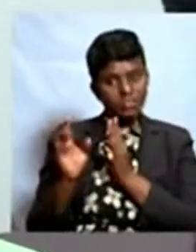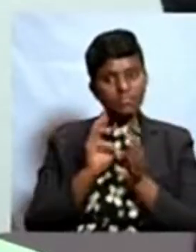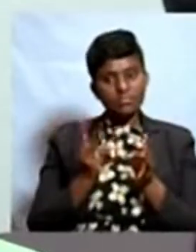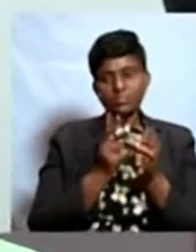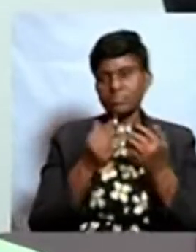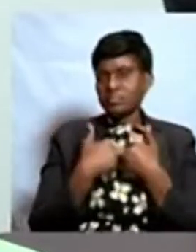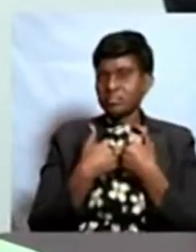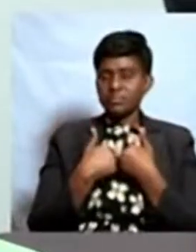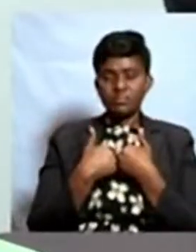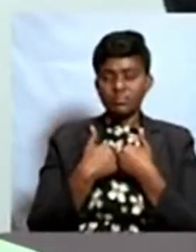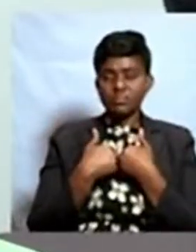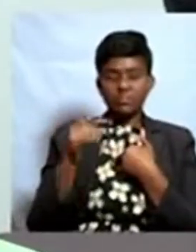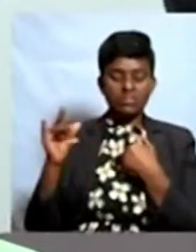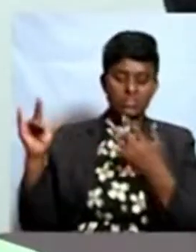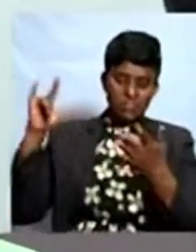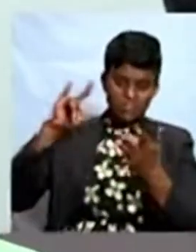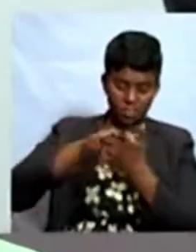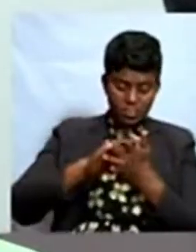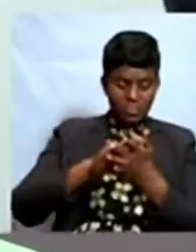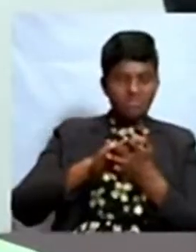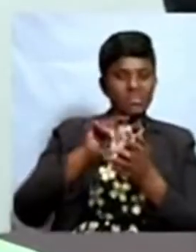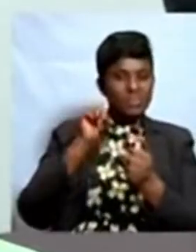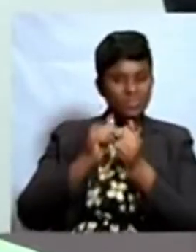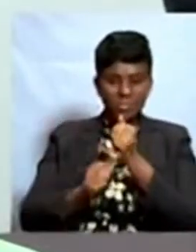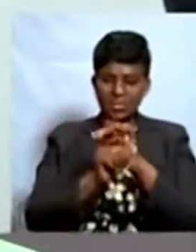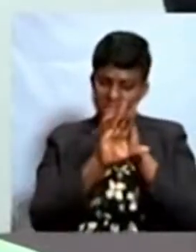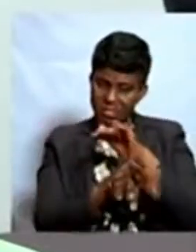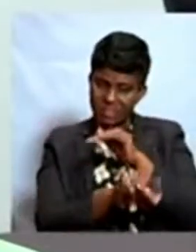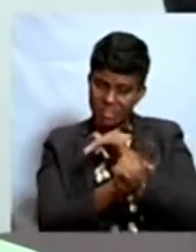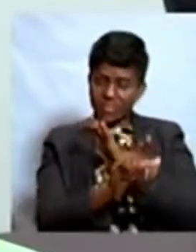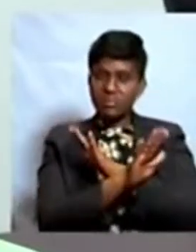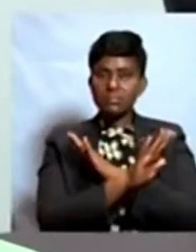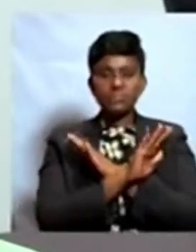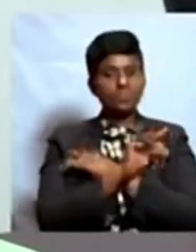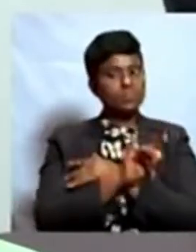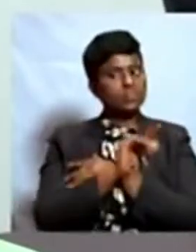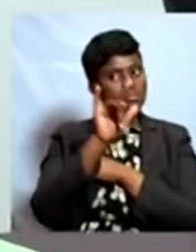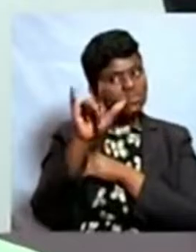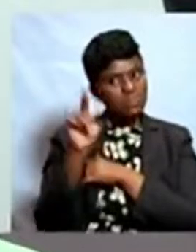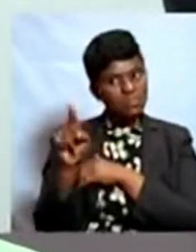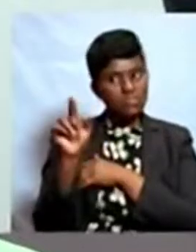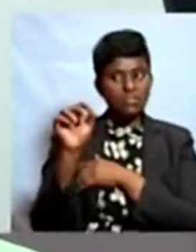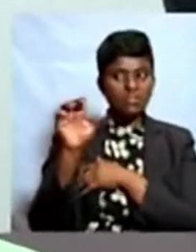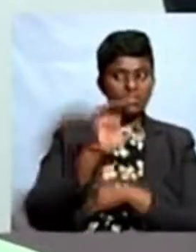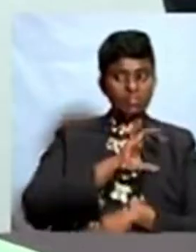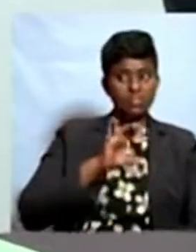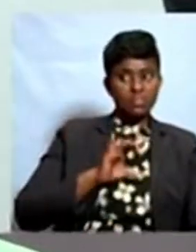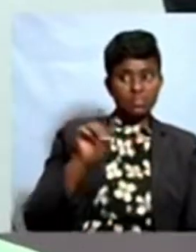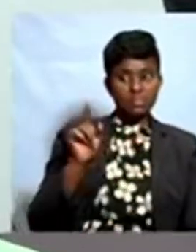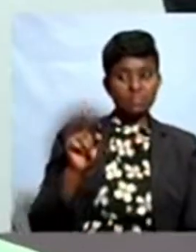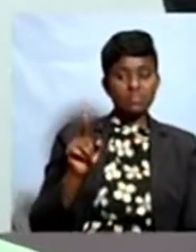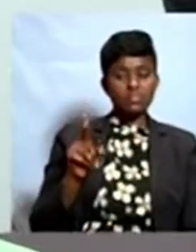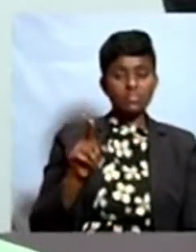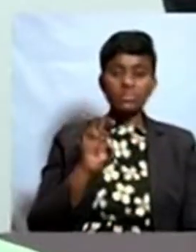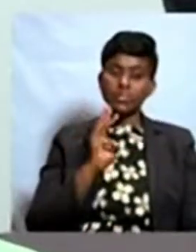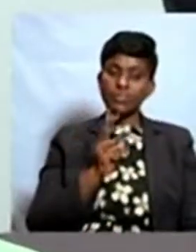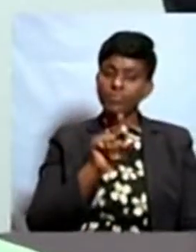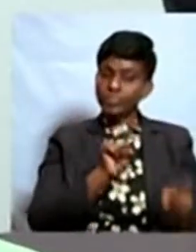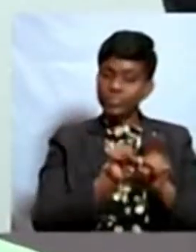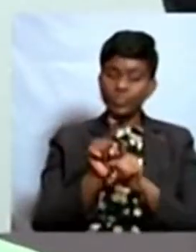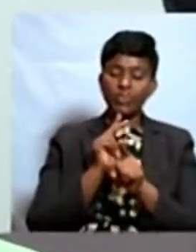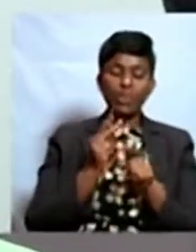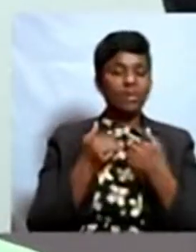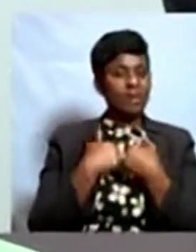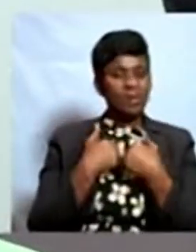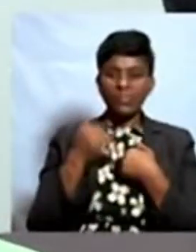have airports that actually fall under the Zambia Airport Corporations Limited. We also have